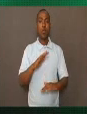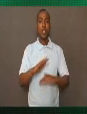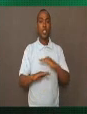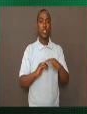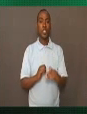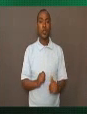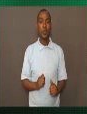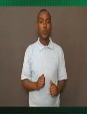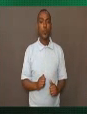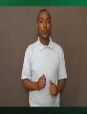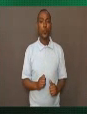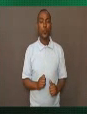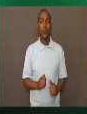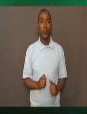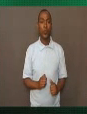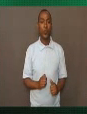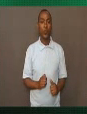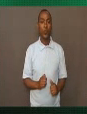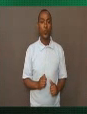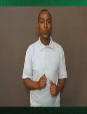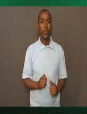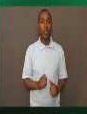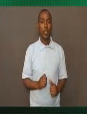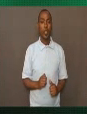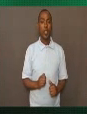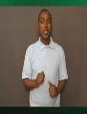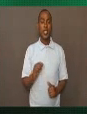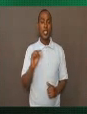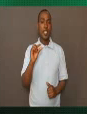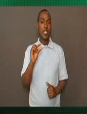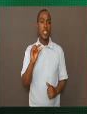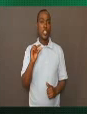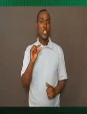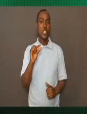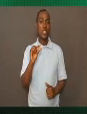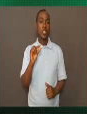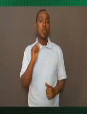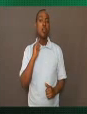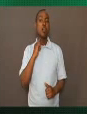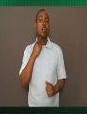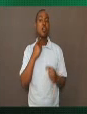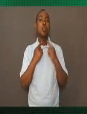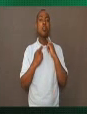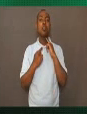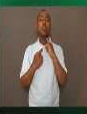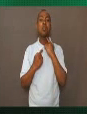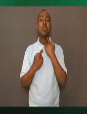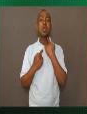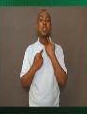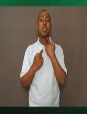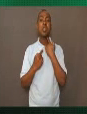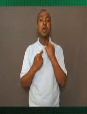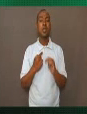this infection involves having swollen glands and painless